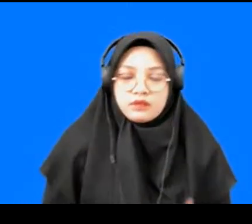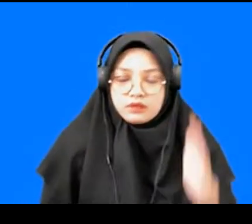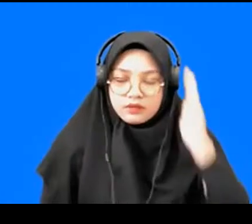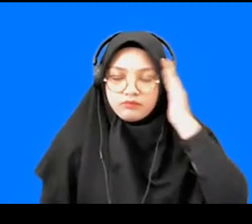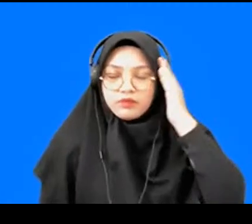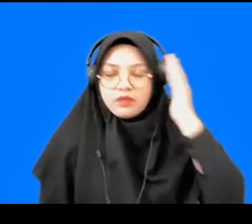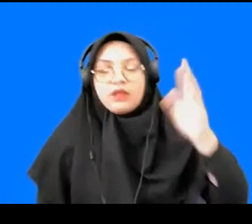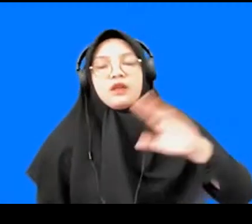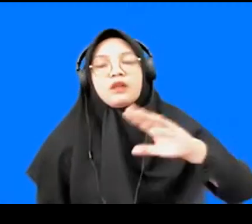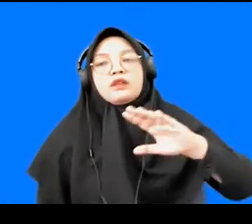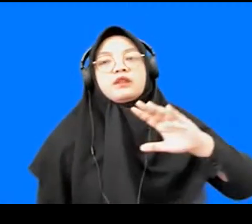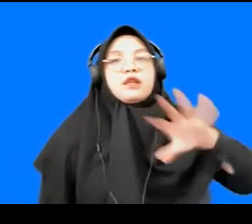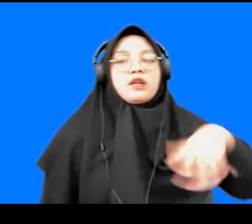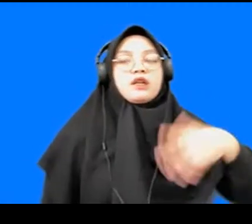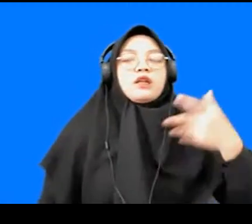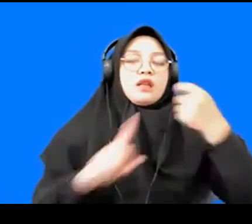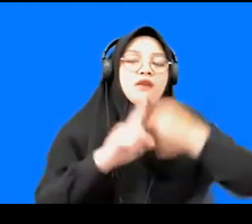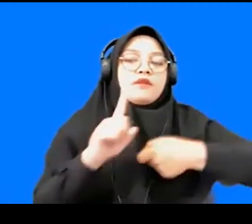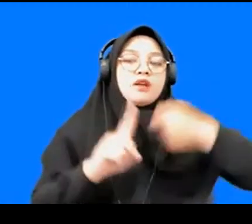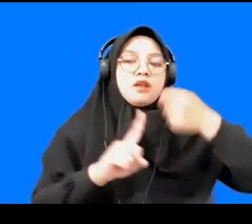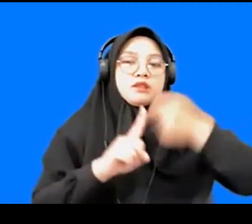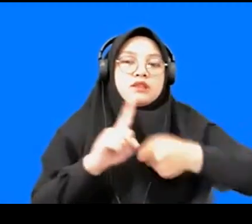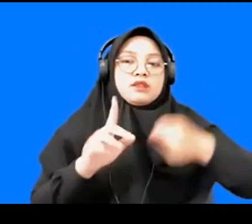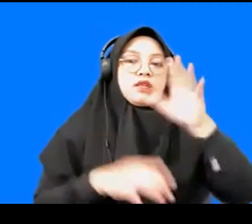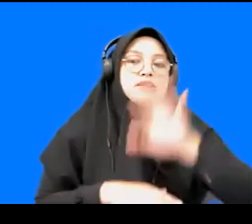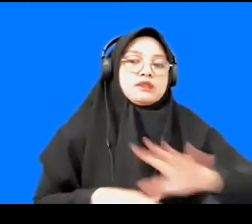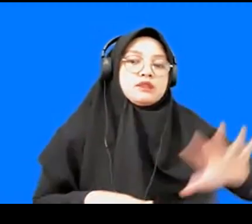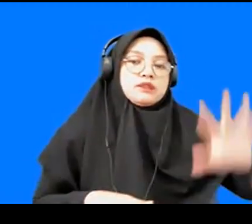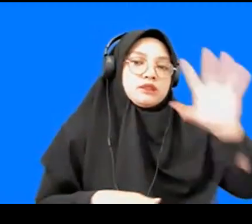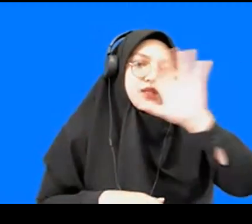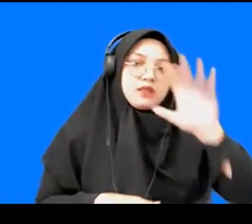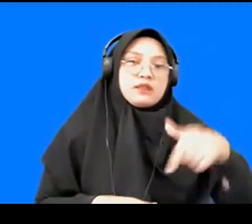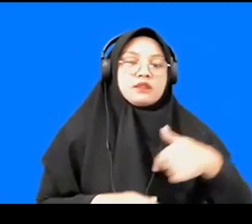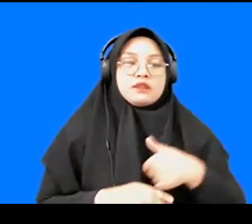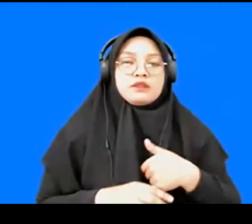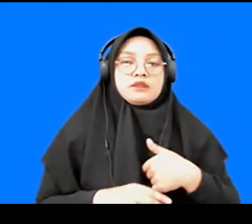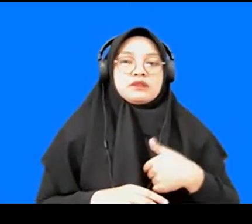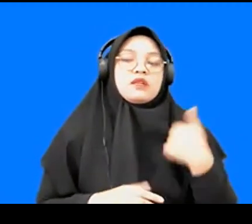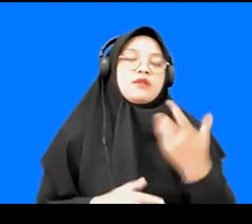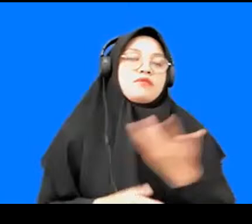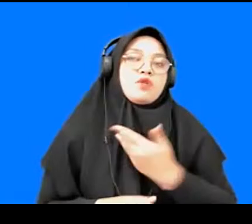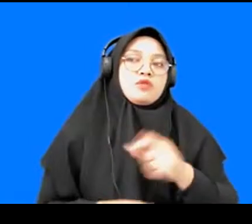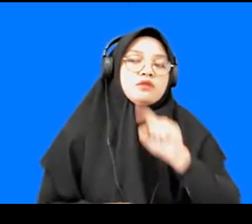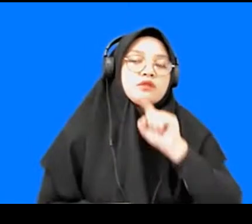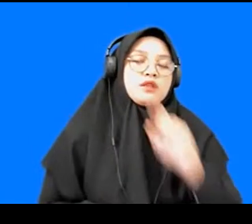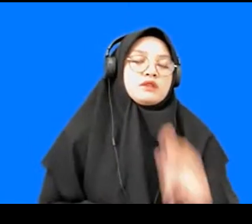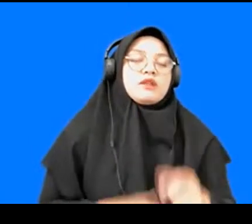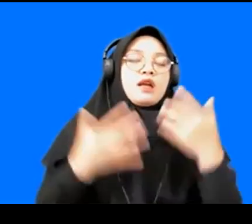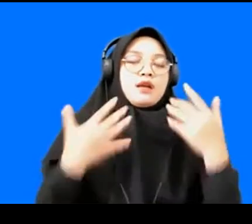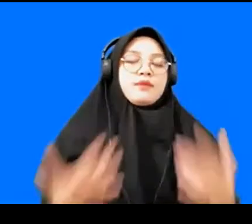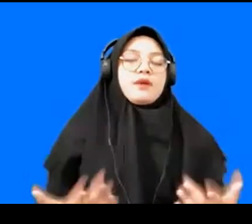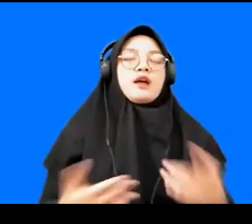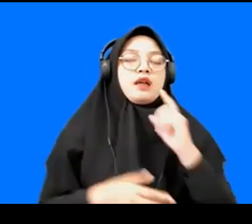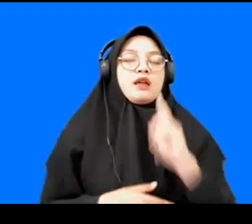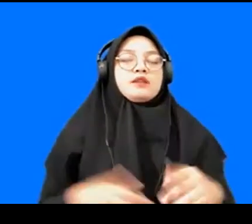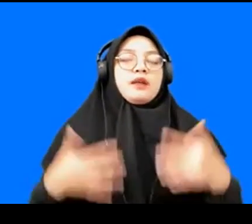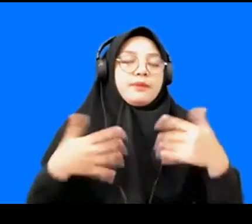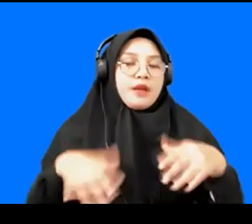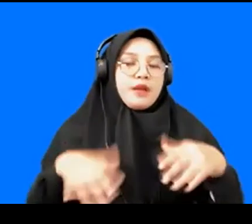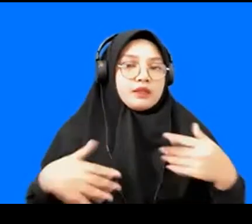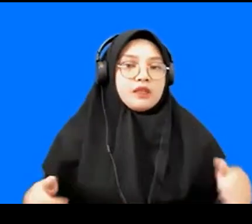for ASEA. My question is there any best practice that you can share from your